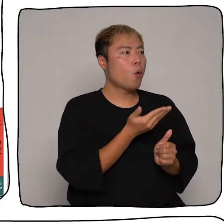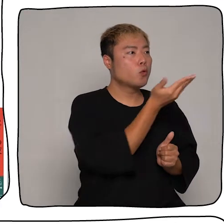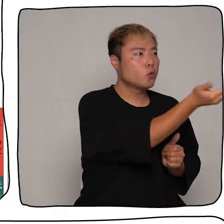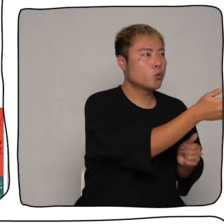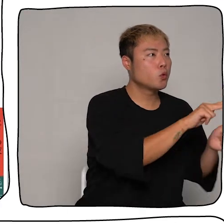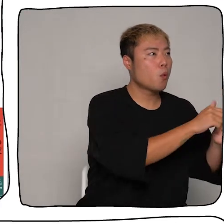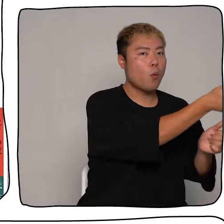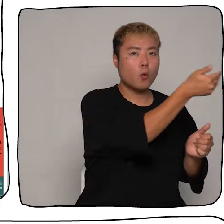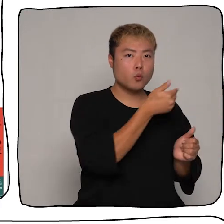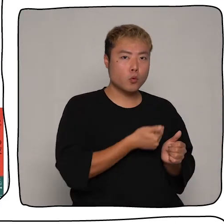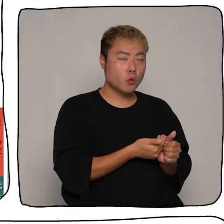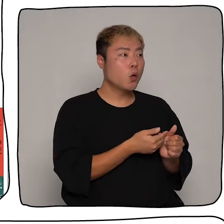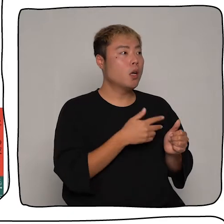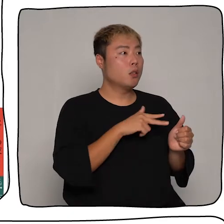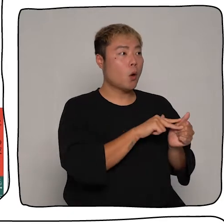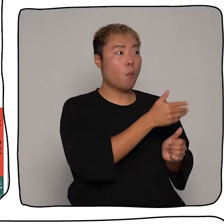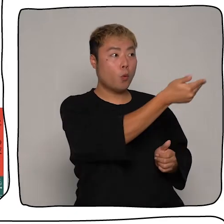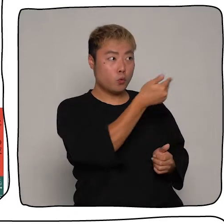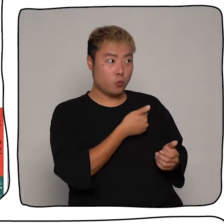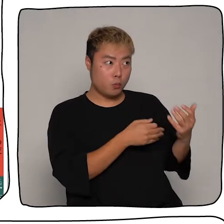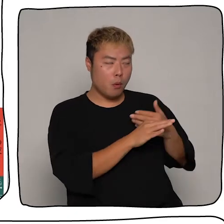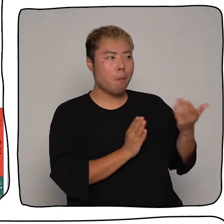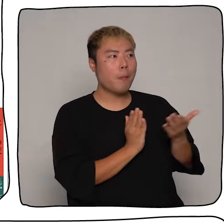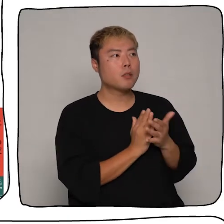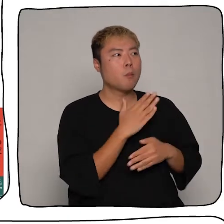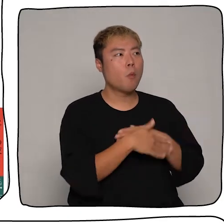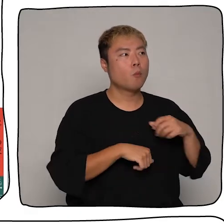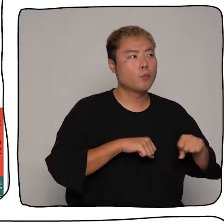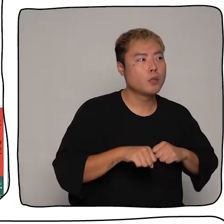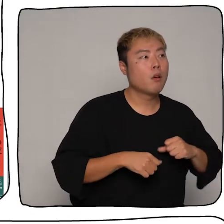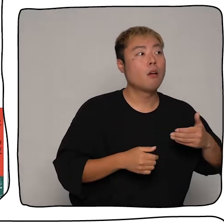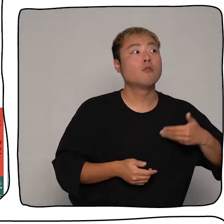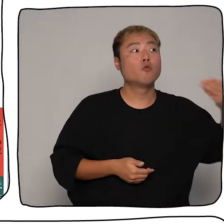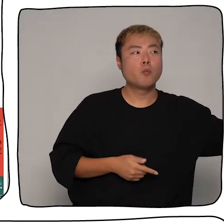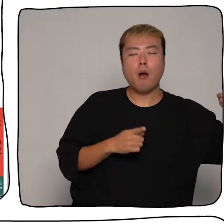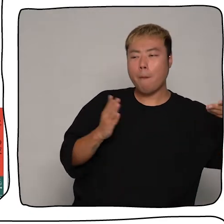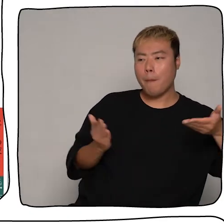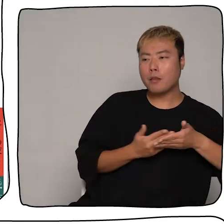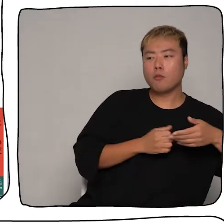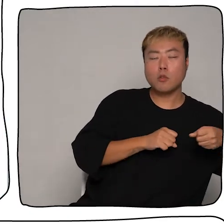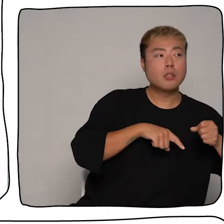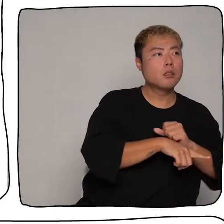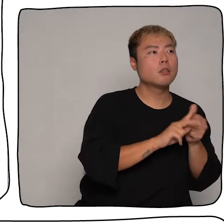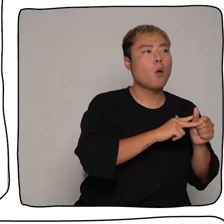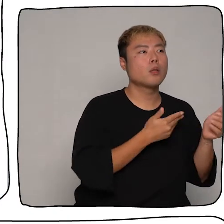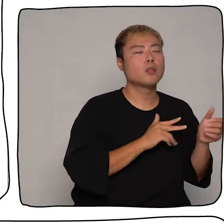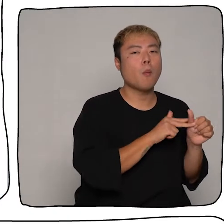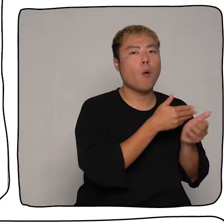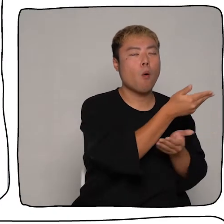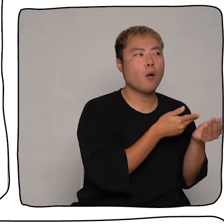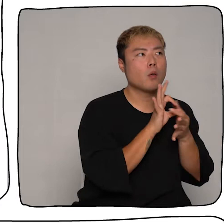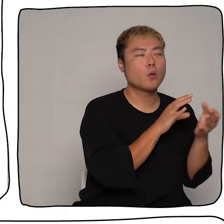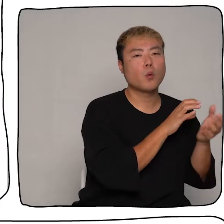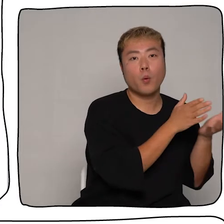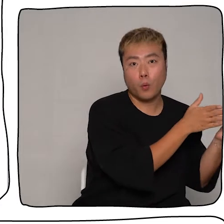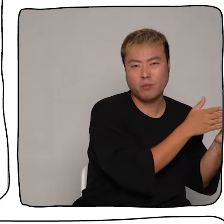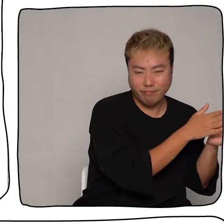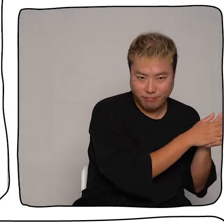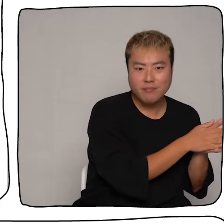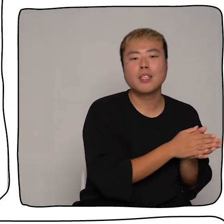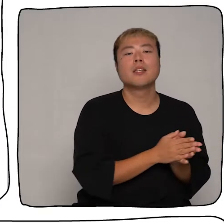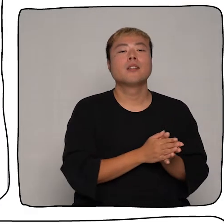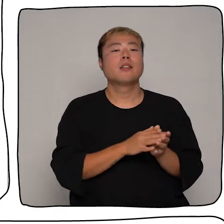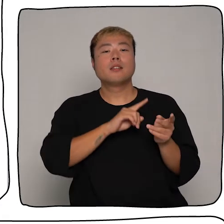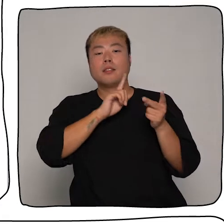from each other and adjust their own movement constantly. The second example